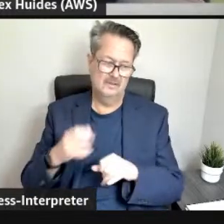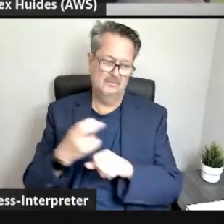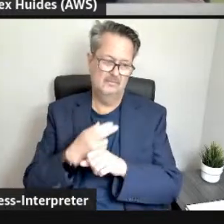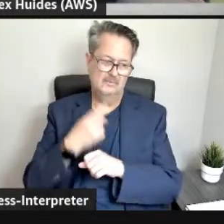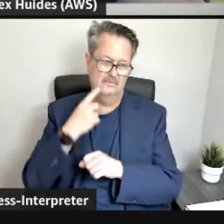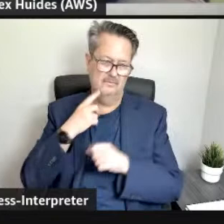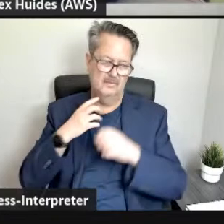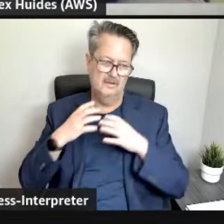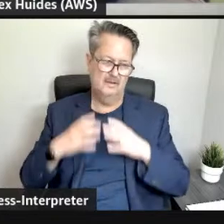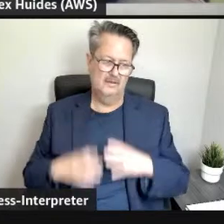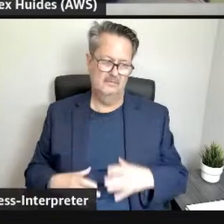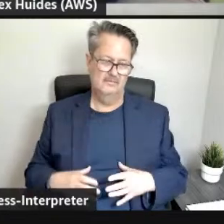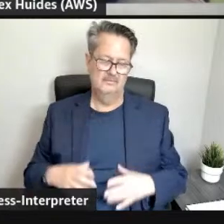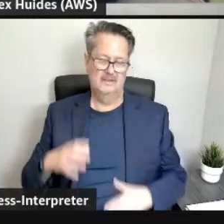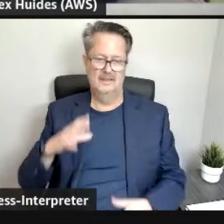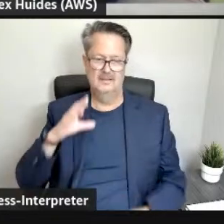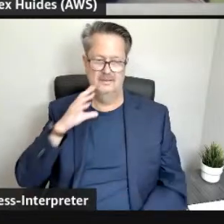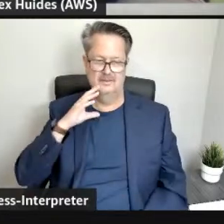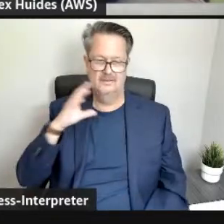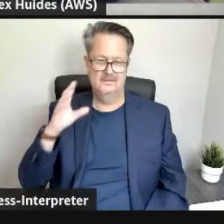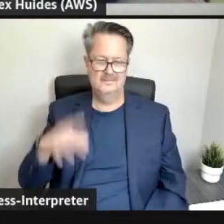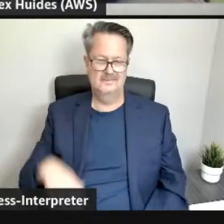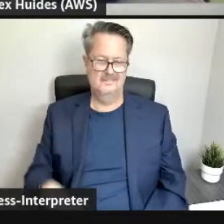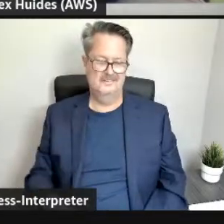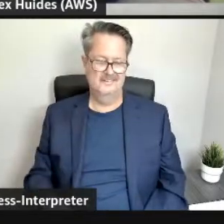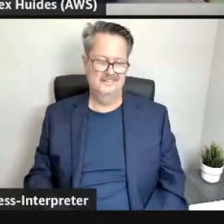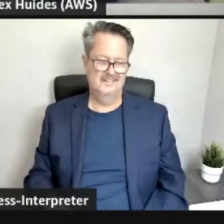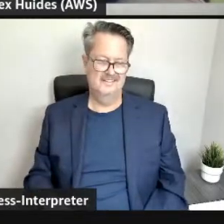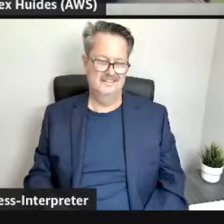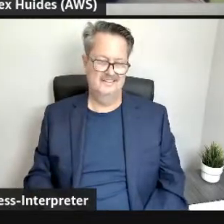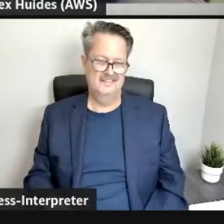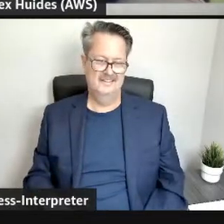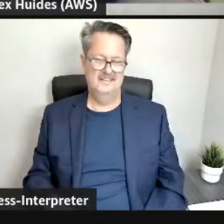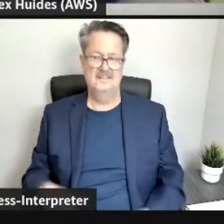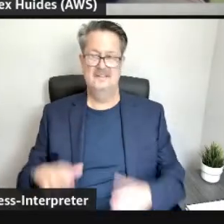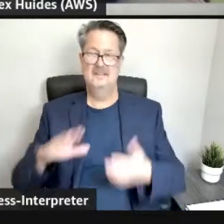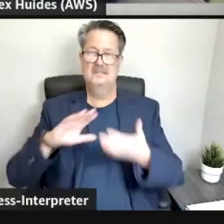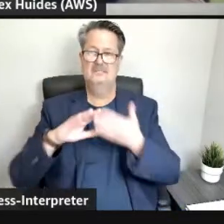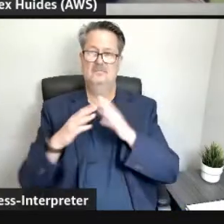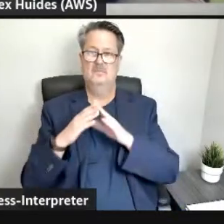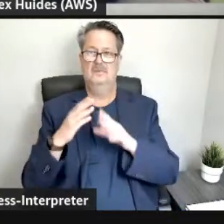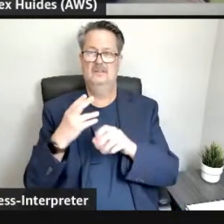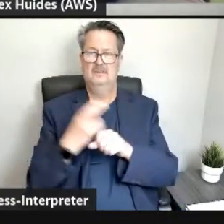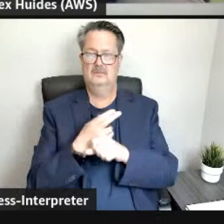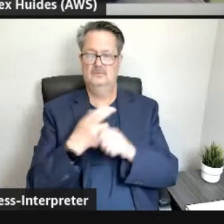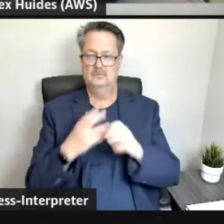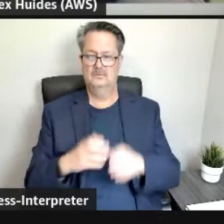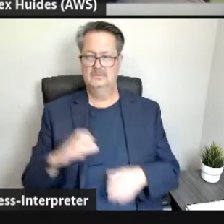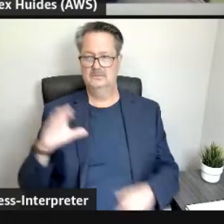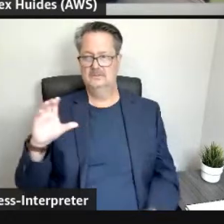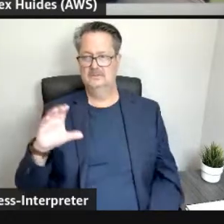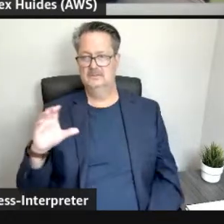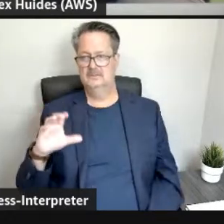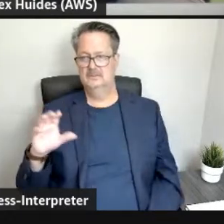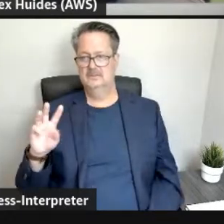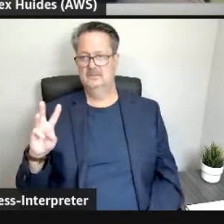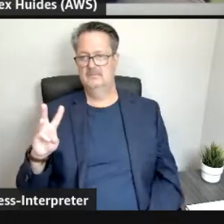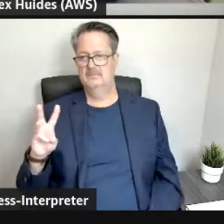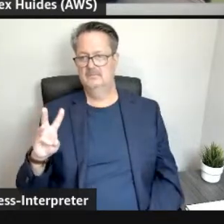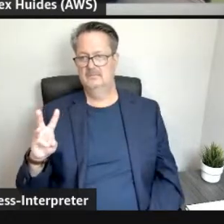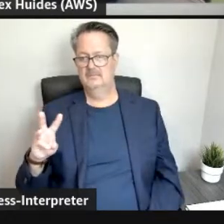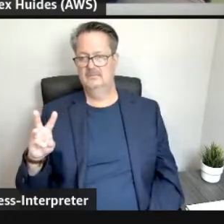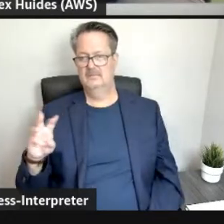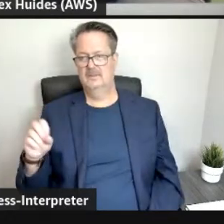And, you know, as Kubernetes users, also in AWS, we use a CNI